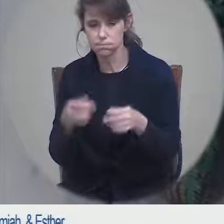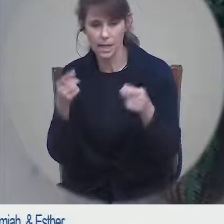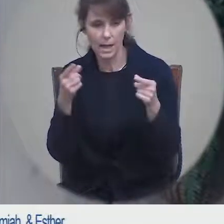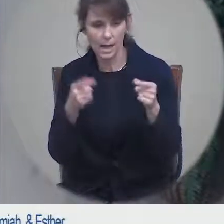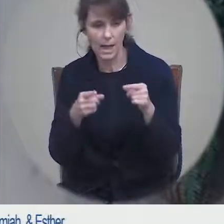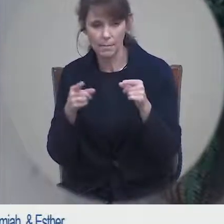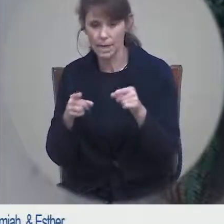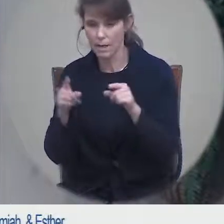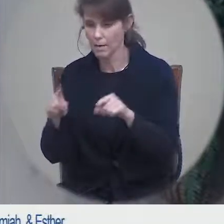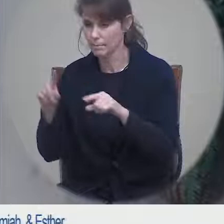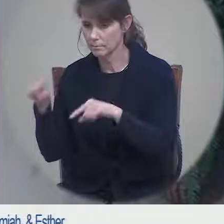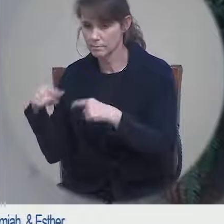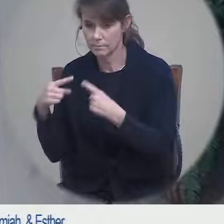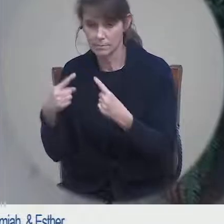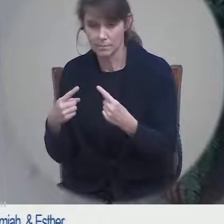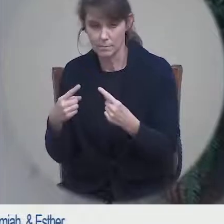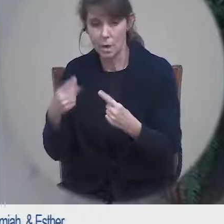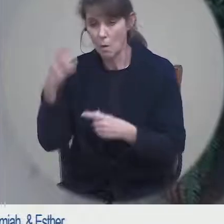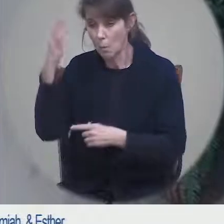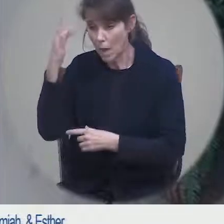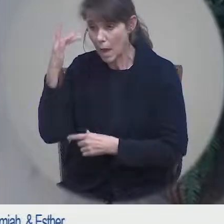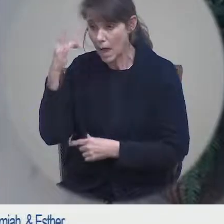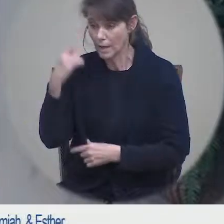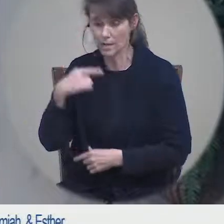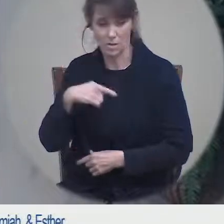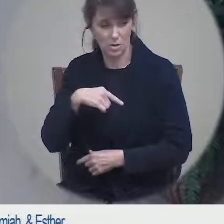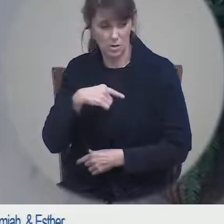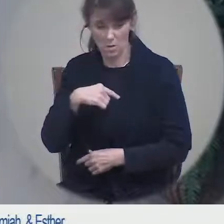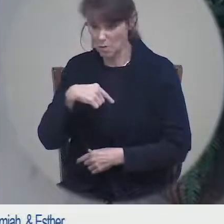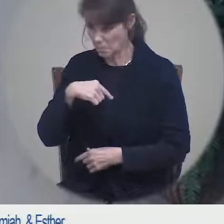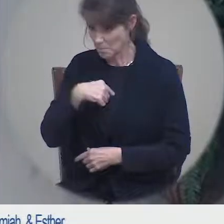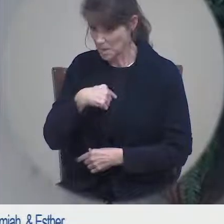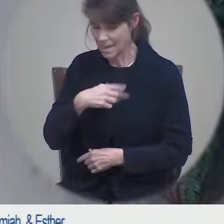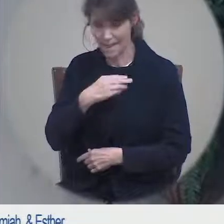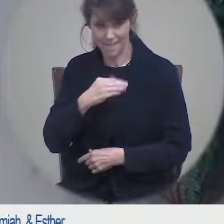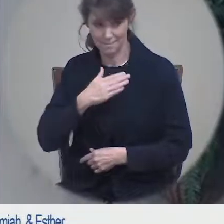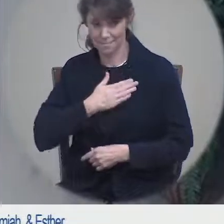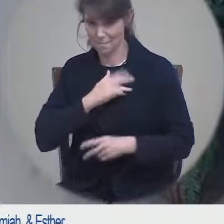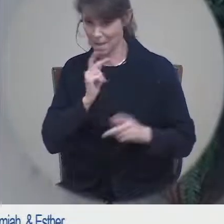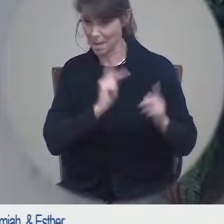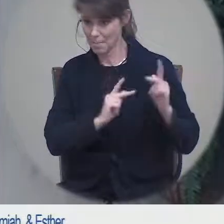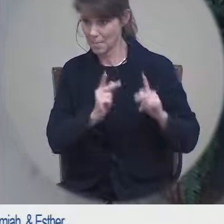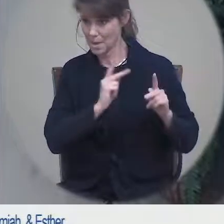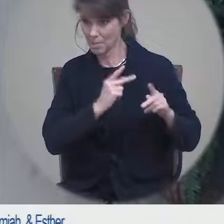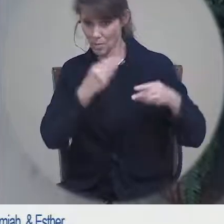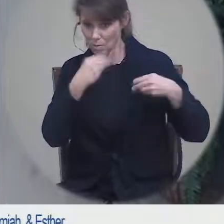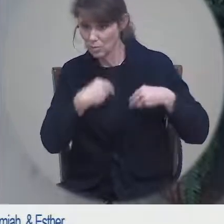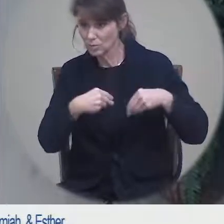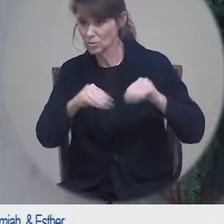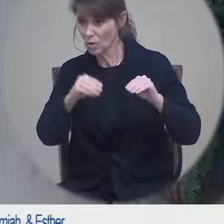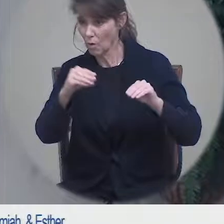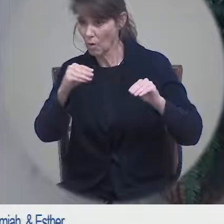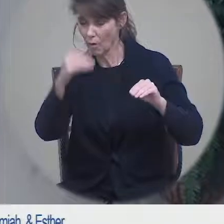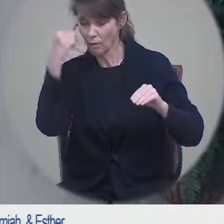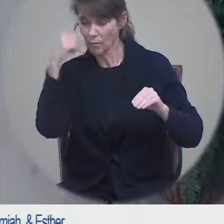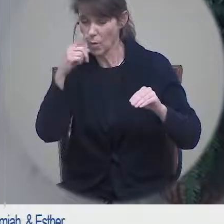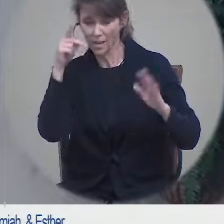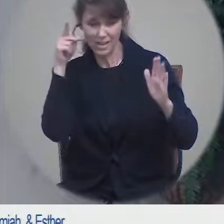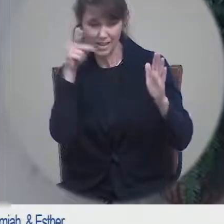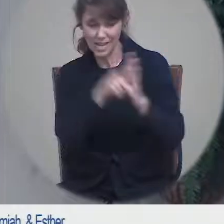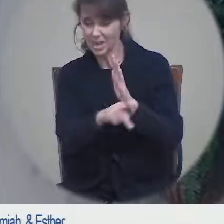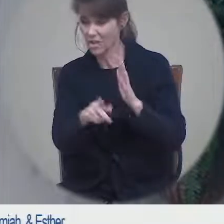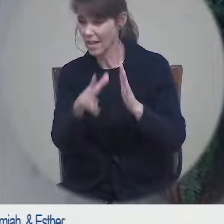4. It says, "For we have been sold, I and my people, to be destroyed, to be killed, to be